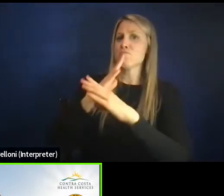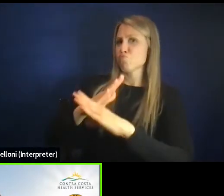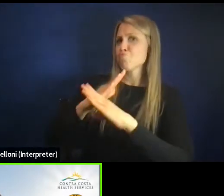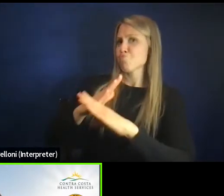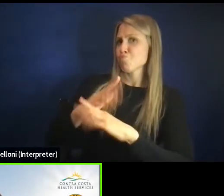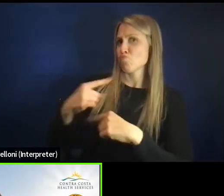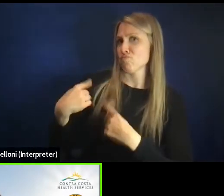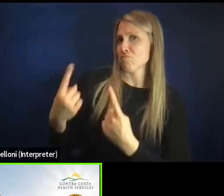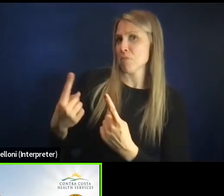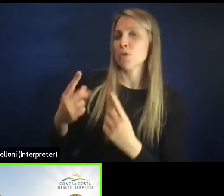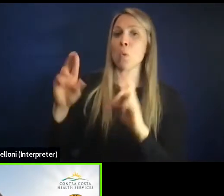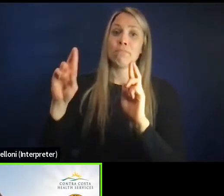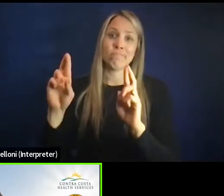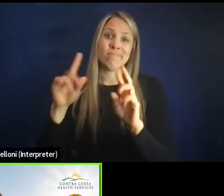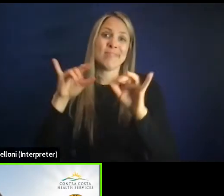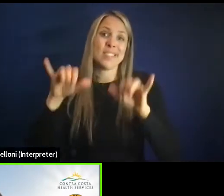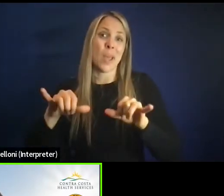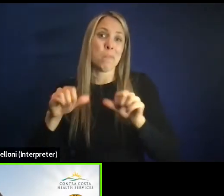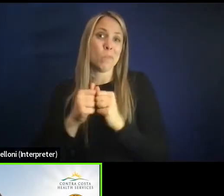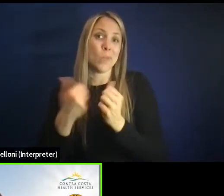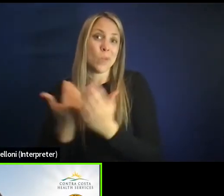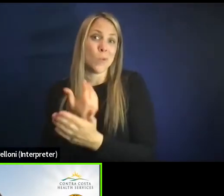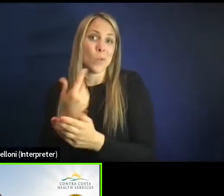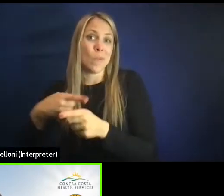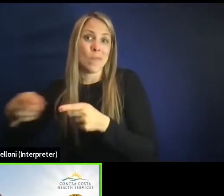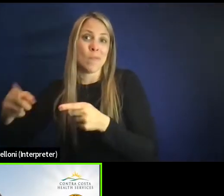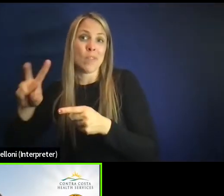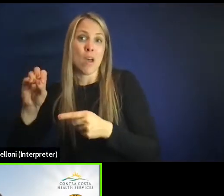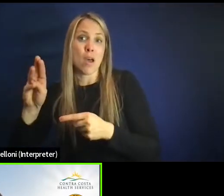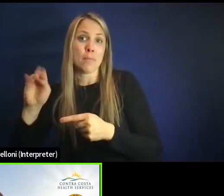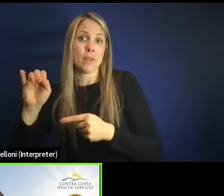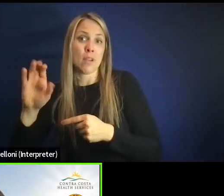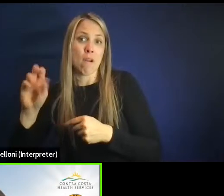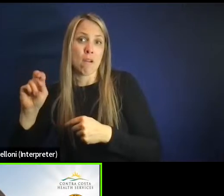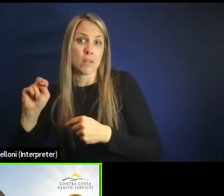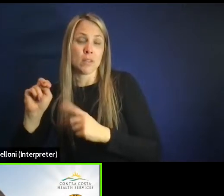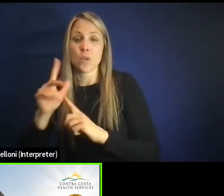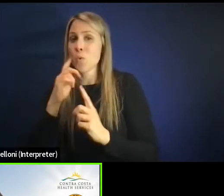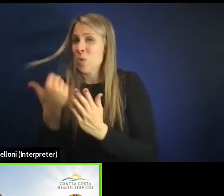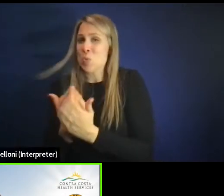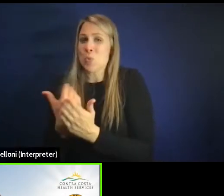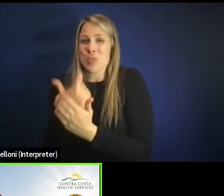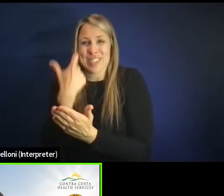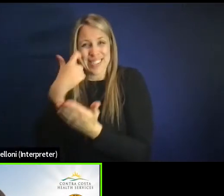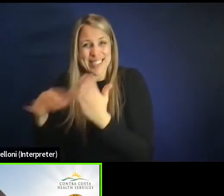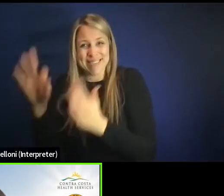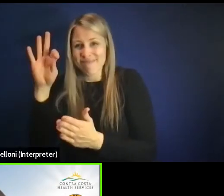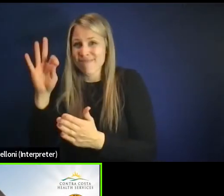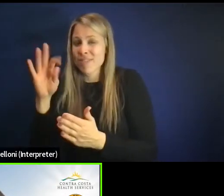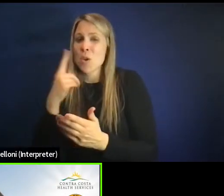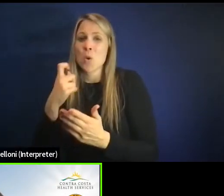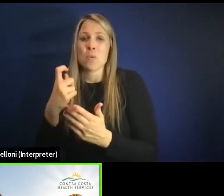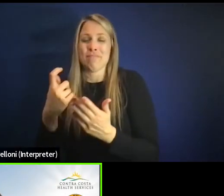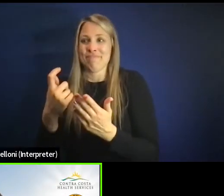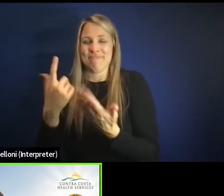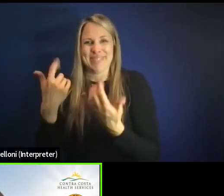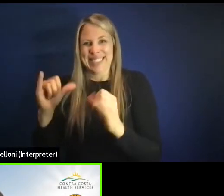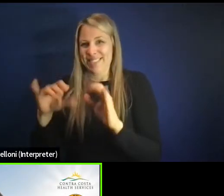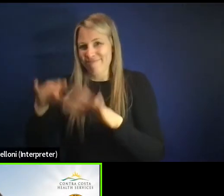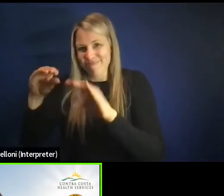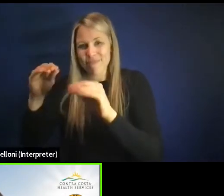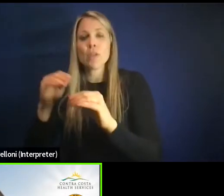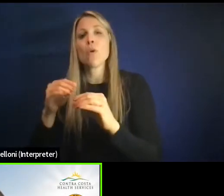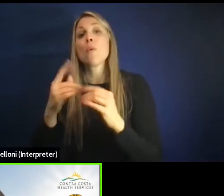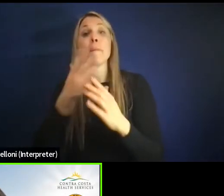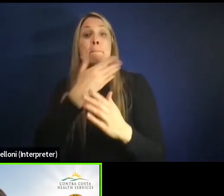case with this new variant, but it's very early days and only time will tell. So the best strategy